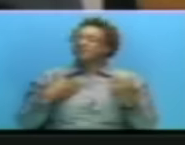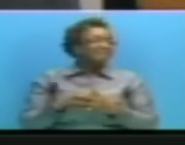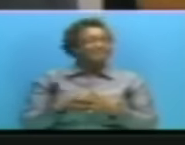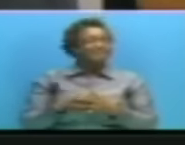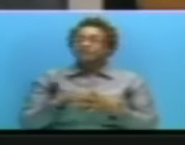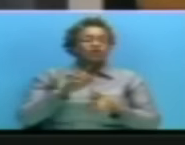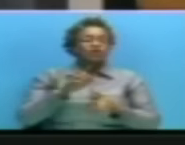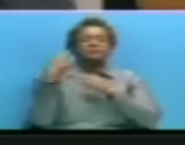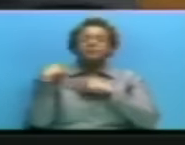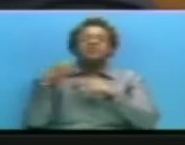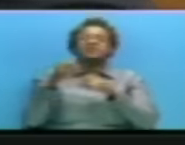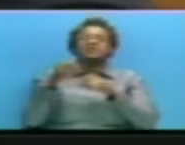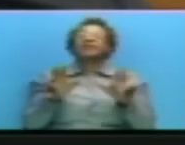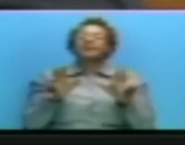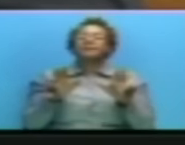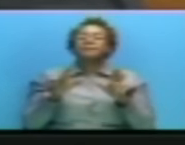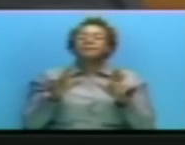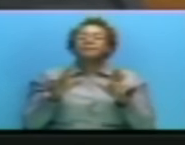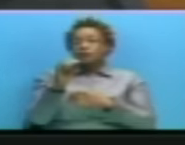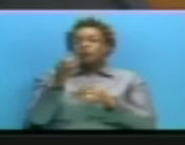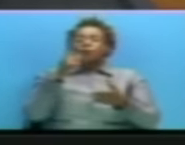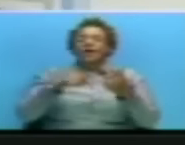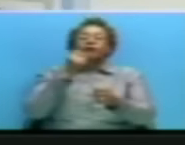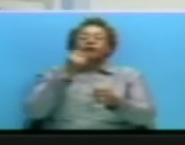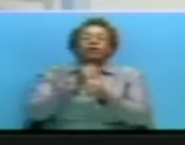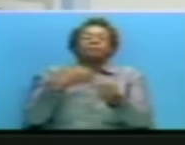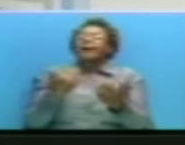It is not your responsibility. Very true. So, what are you doing in my